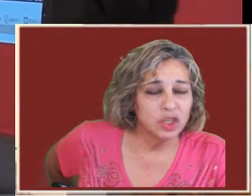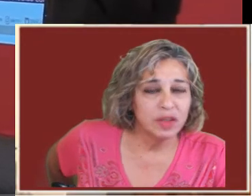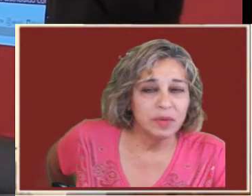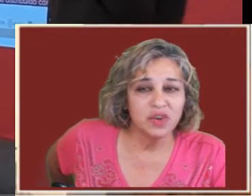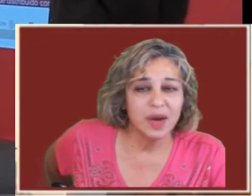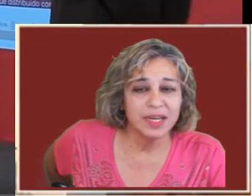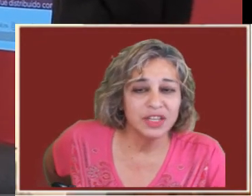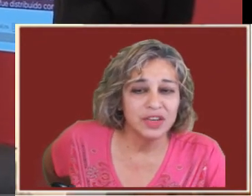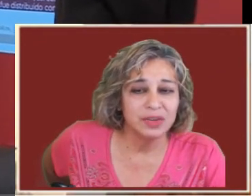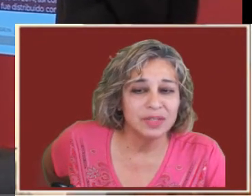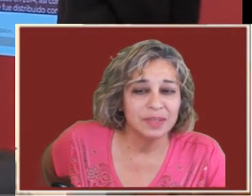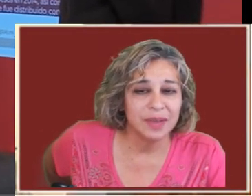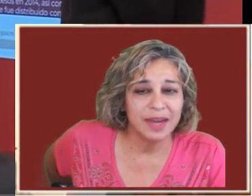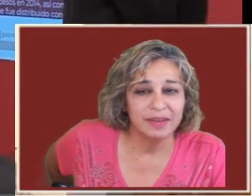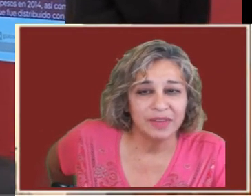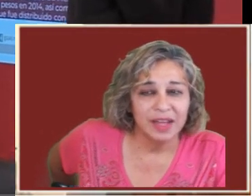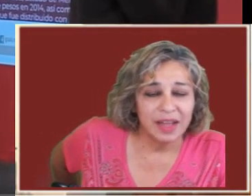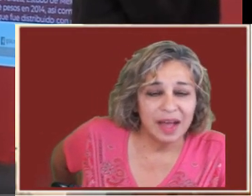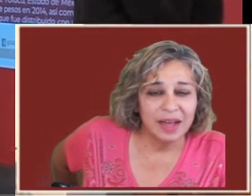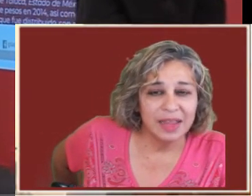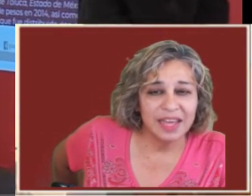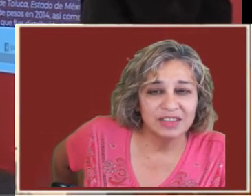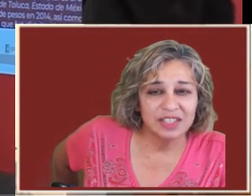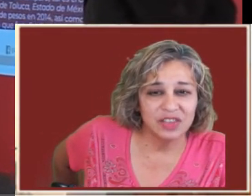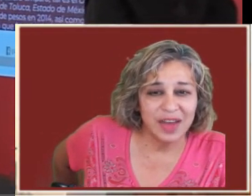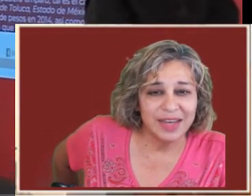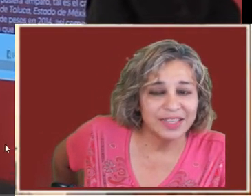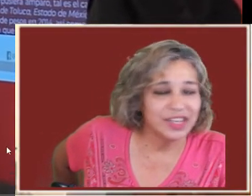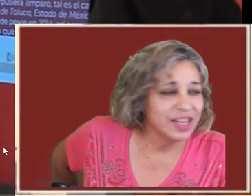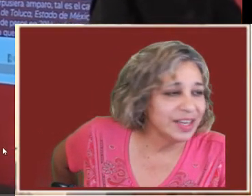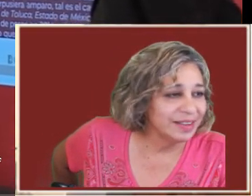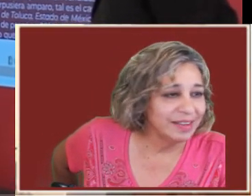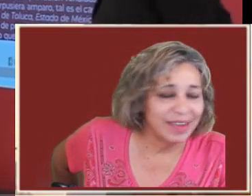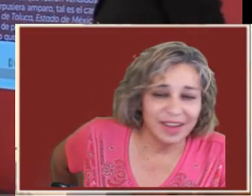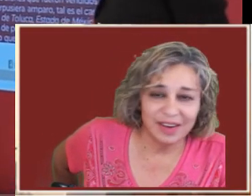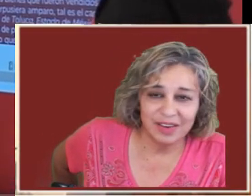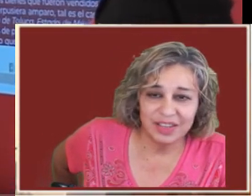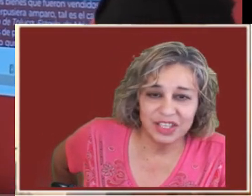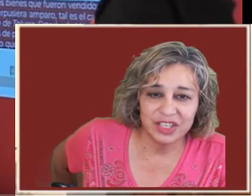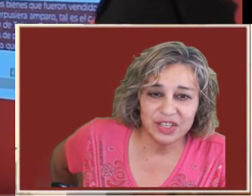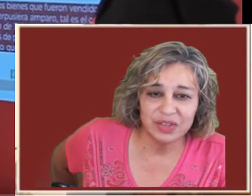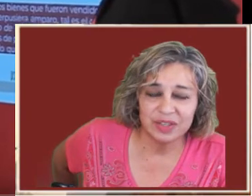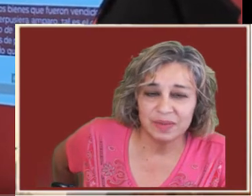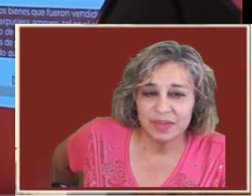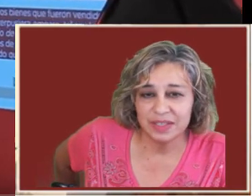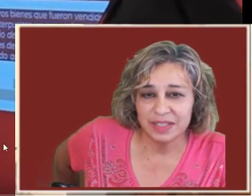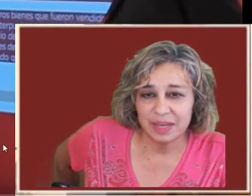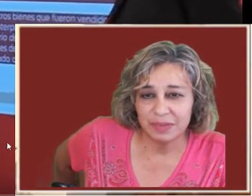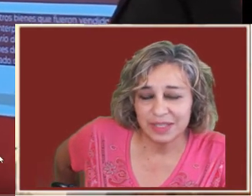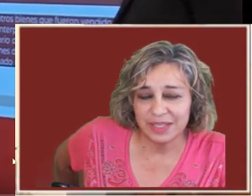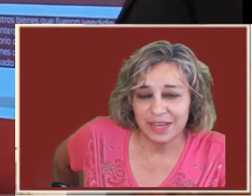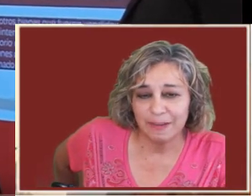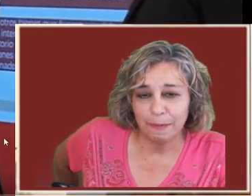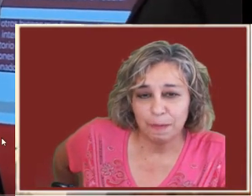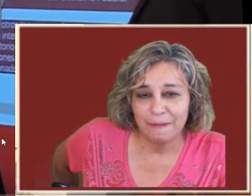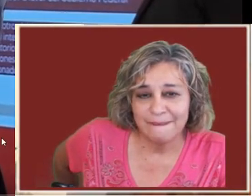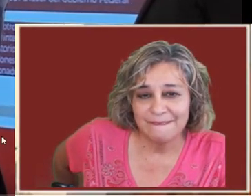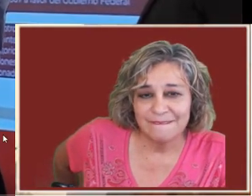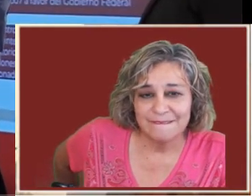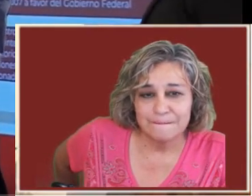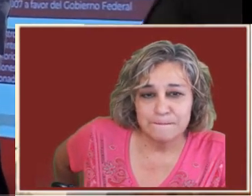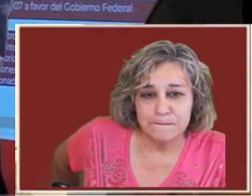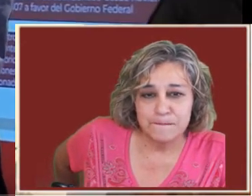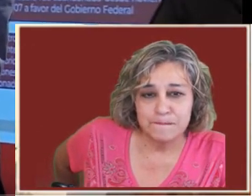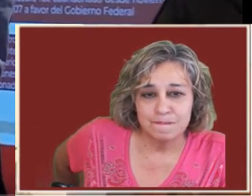So they were trying to use some kind of legal strategy just to stop the sale.